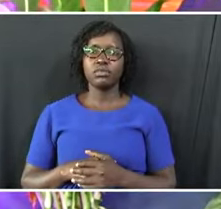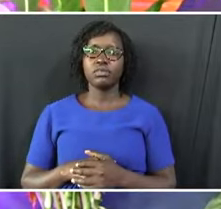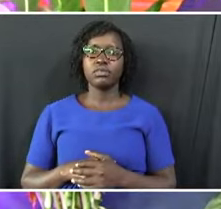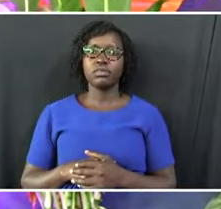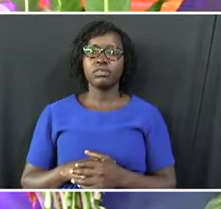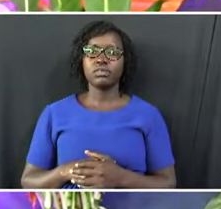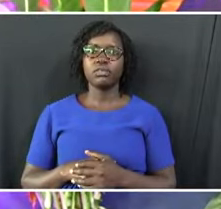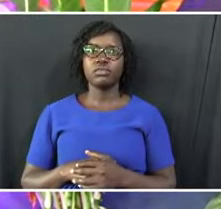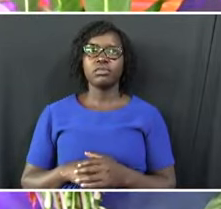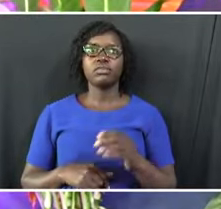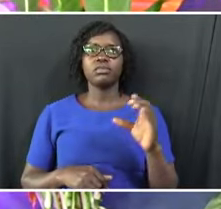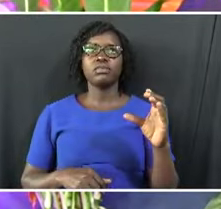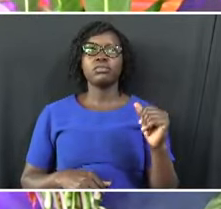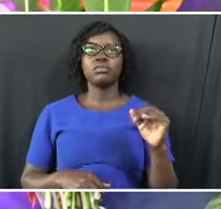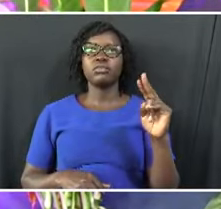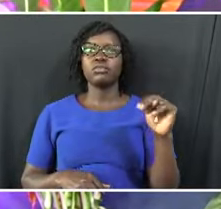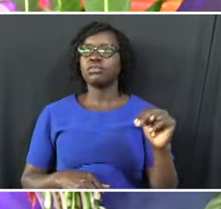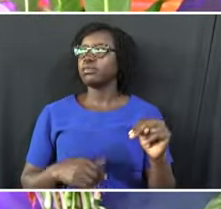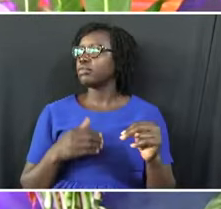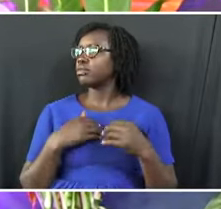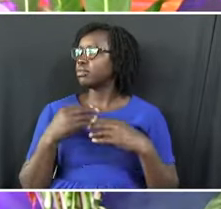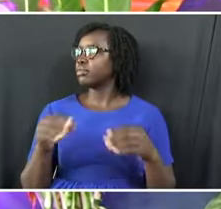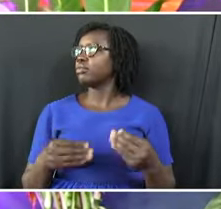Cain had an offering of fruit